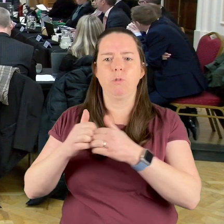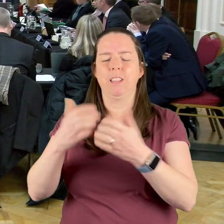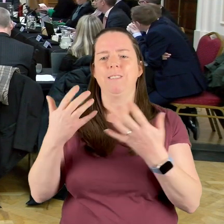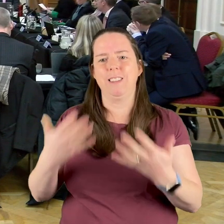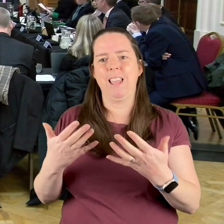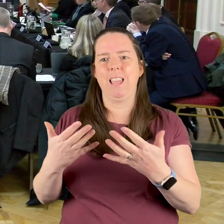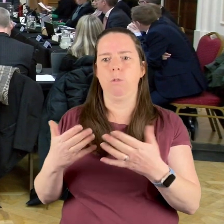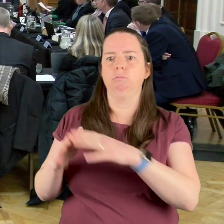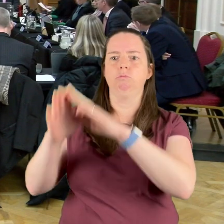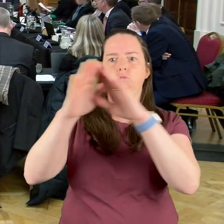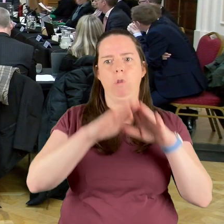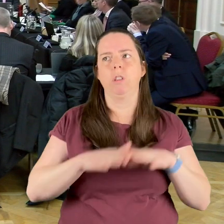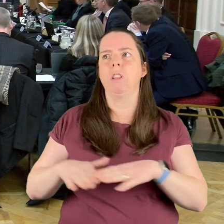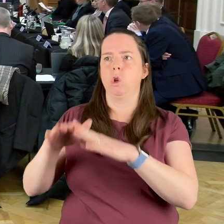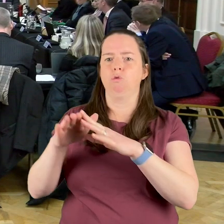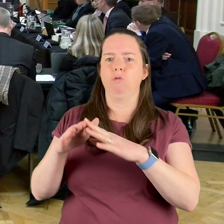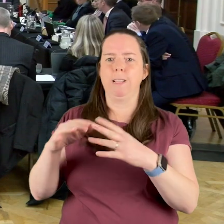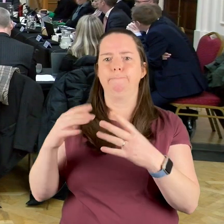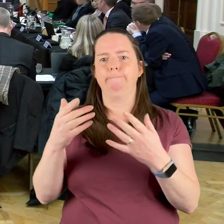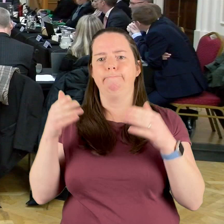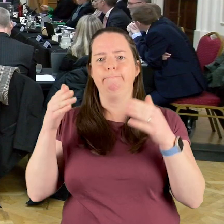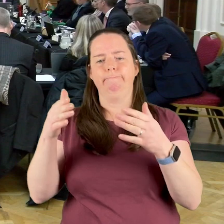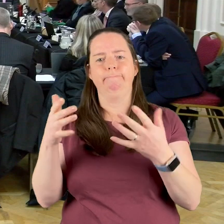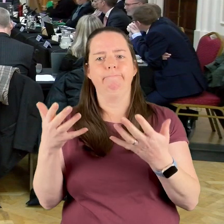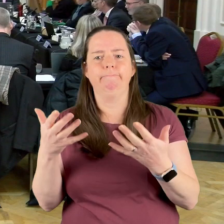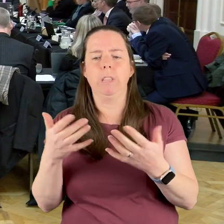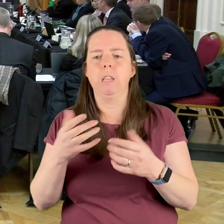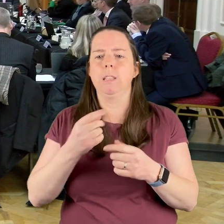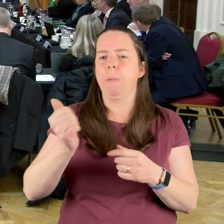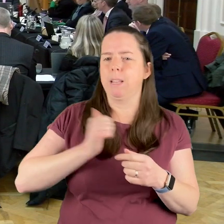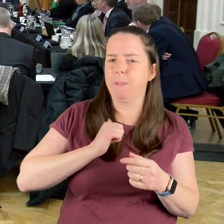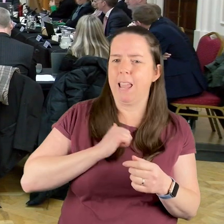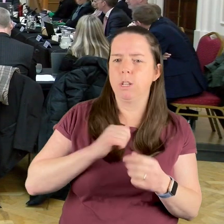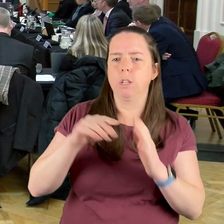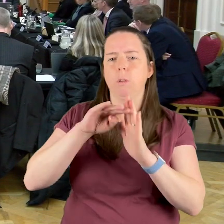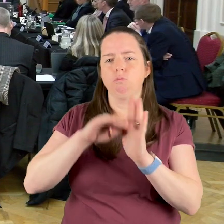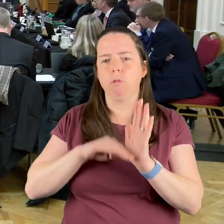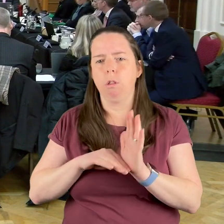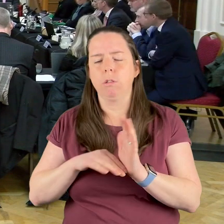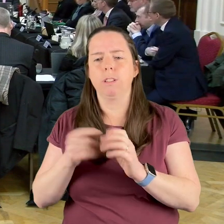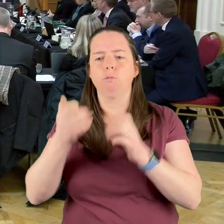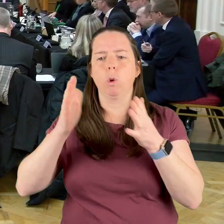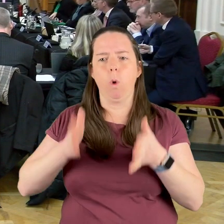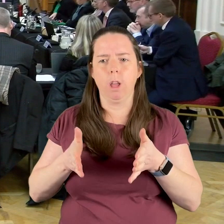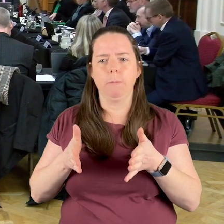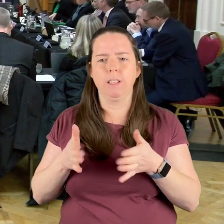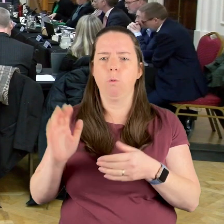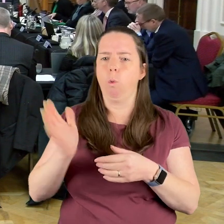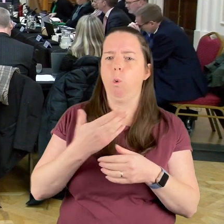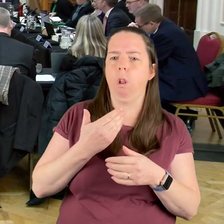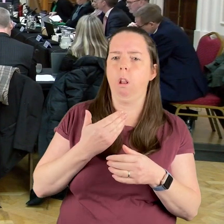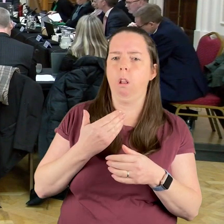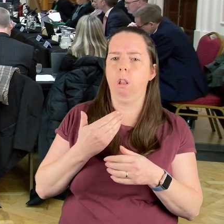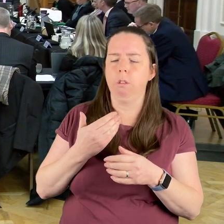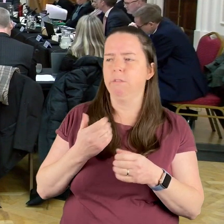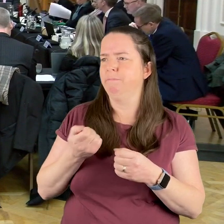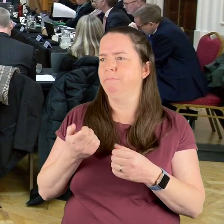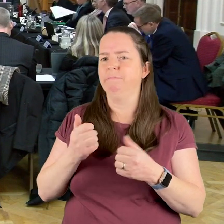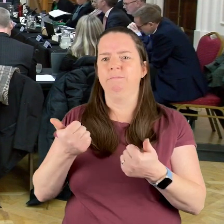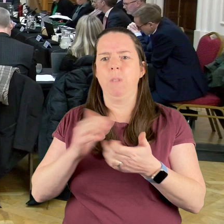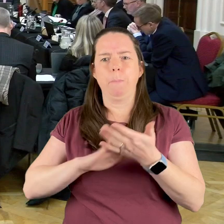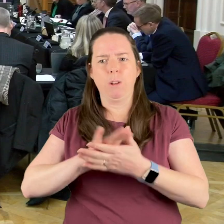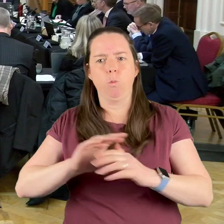thing across the country. And there'll be some expectations, some rules,